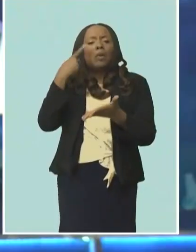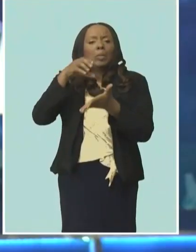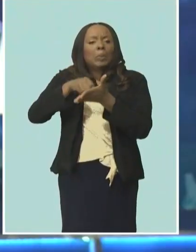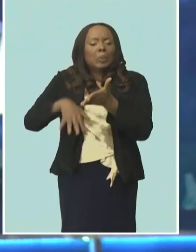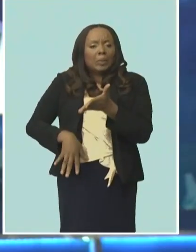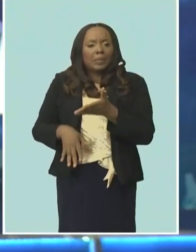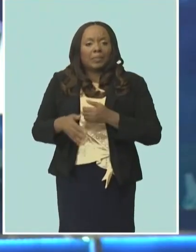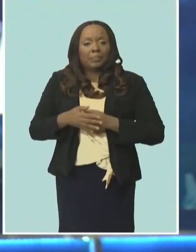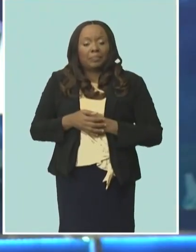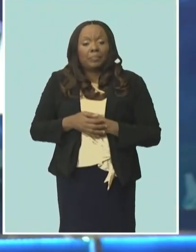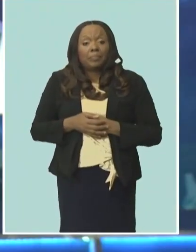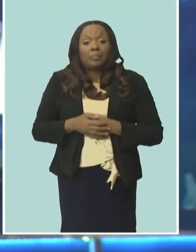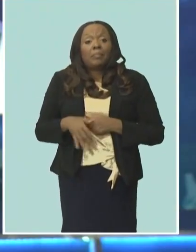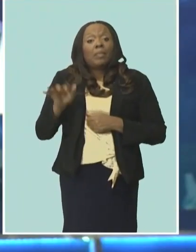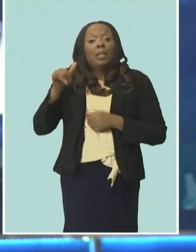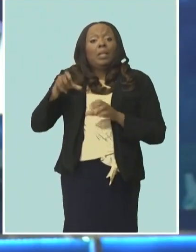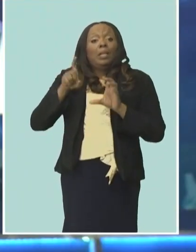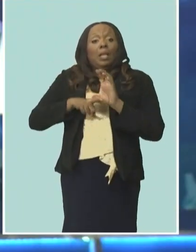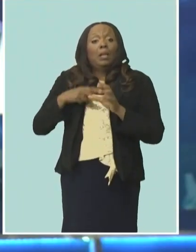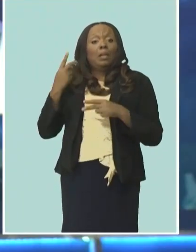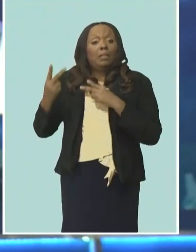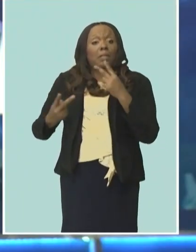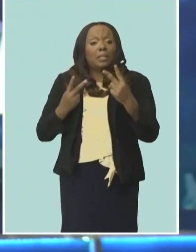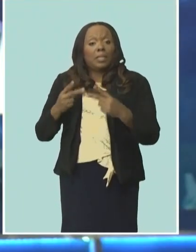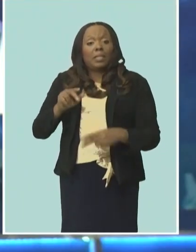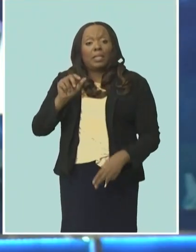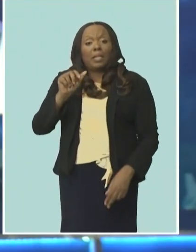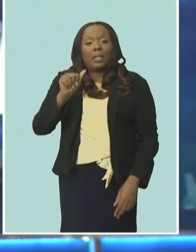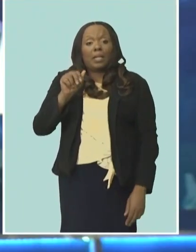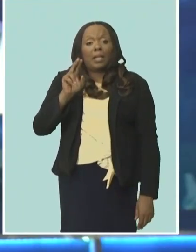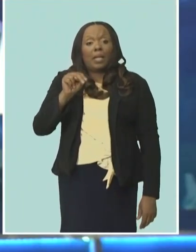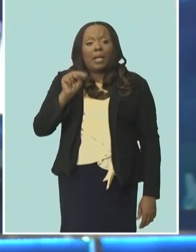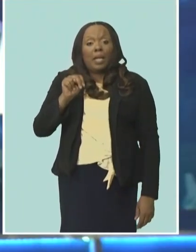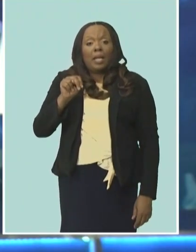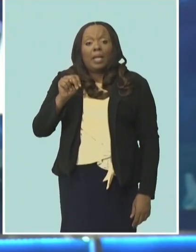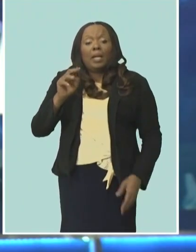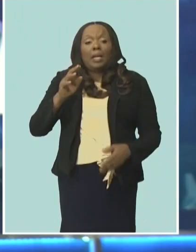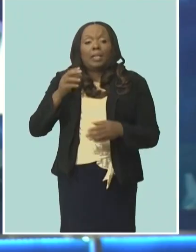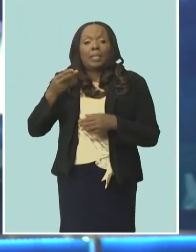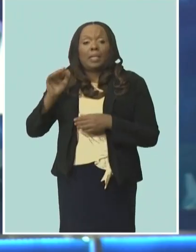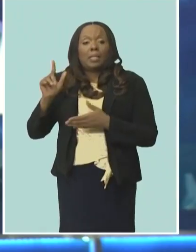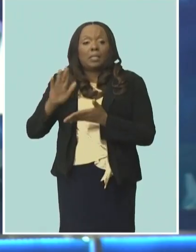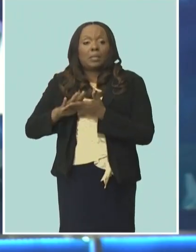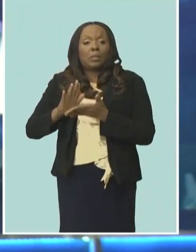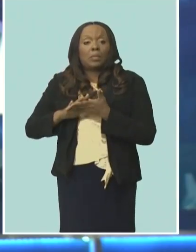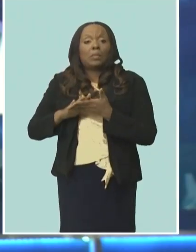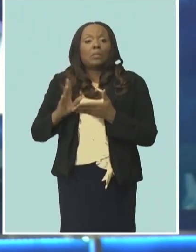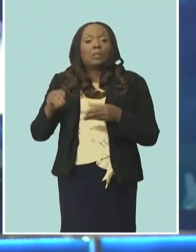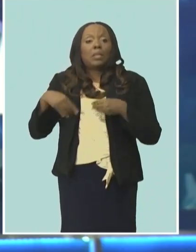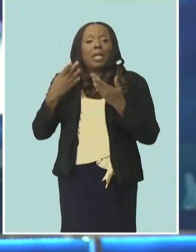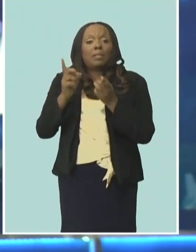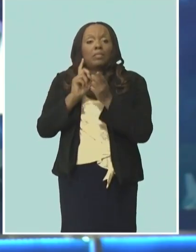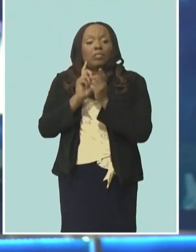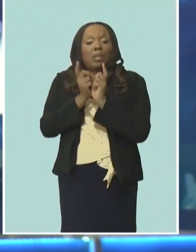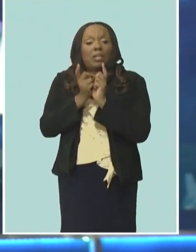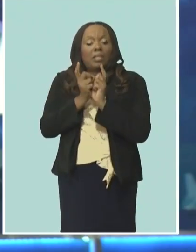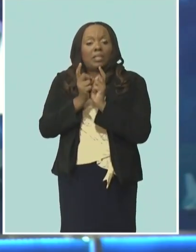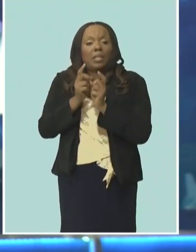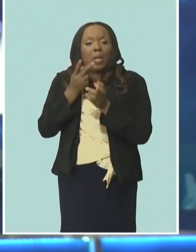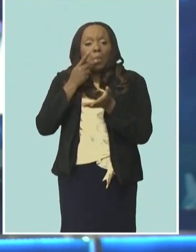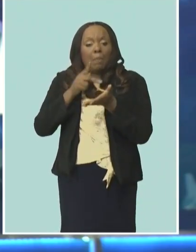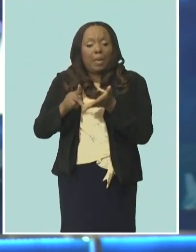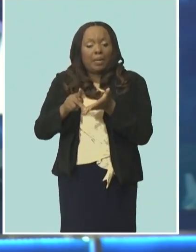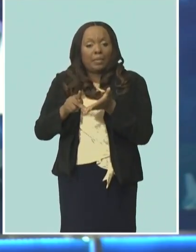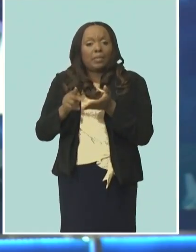Well, the Bridgetown Lions Club visited Ann Hill School and donated translation pens to help with reading and listening. They